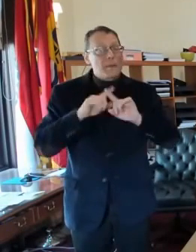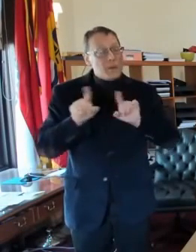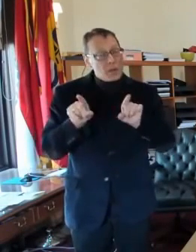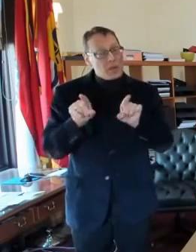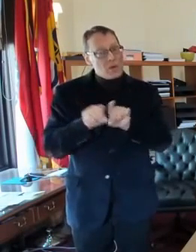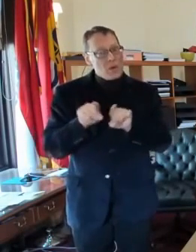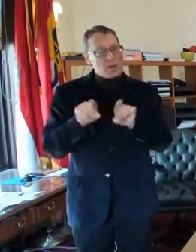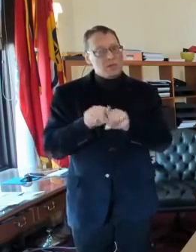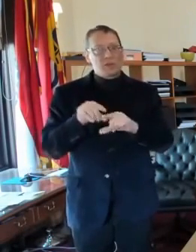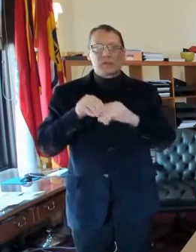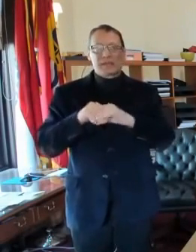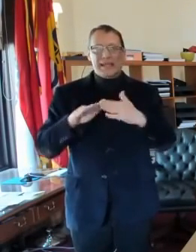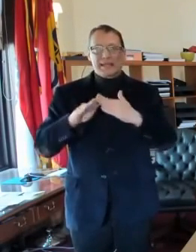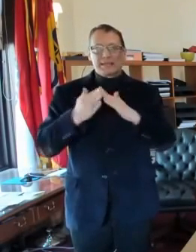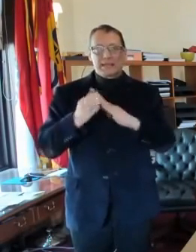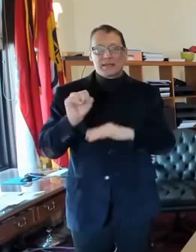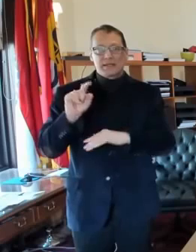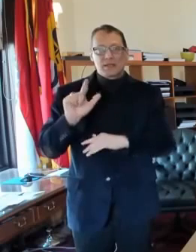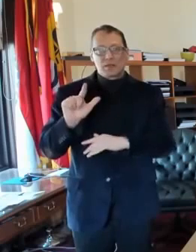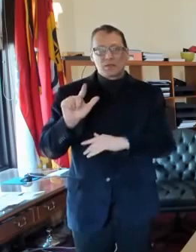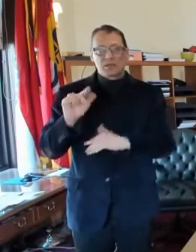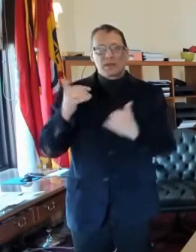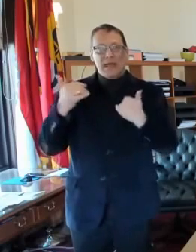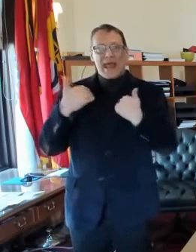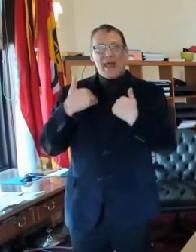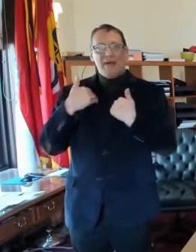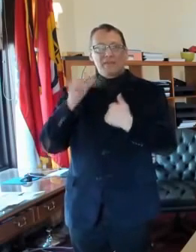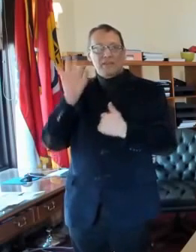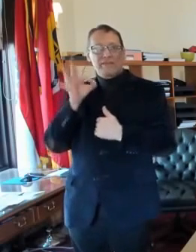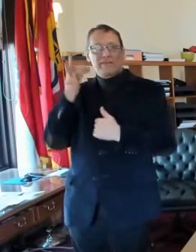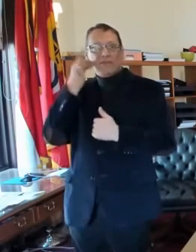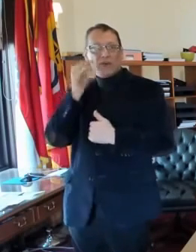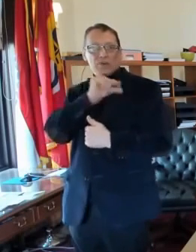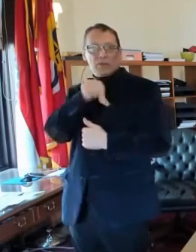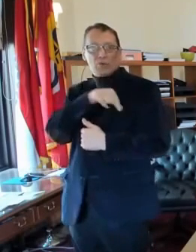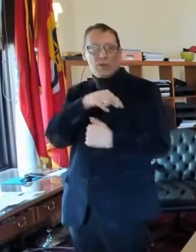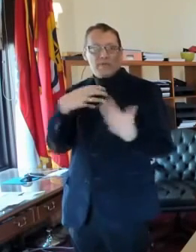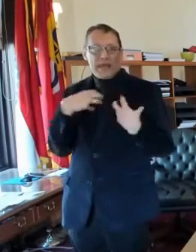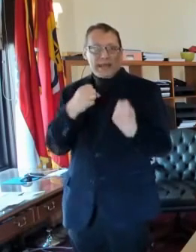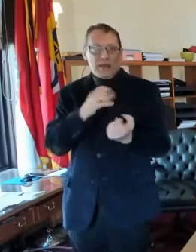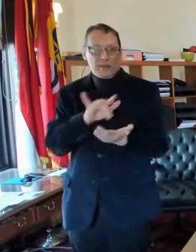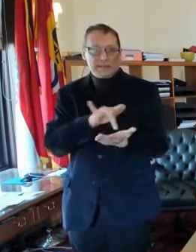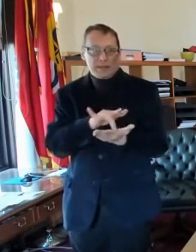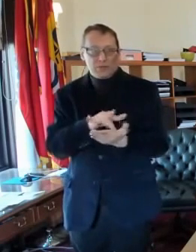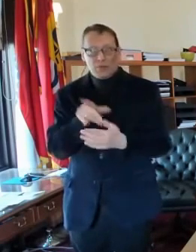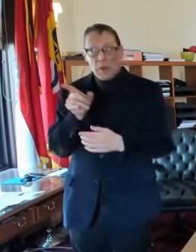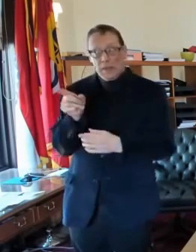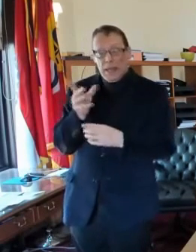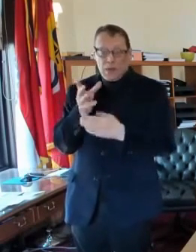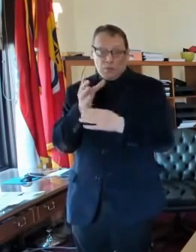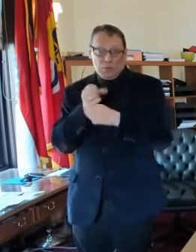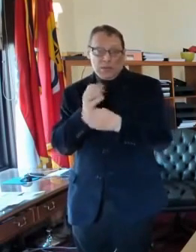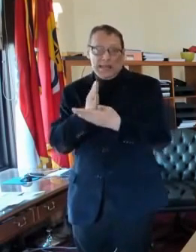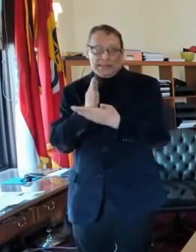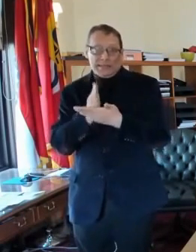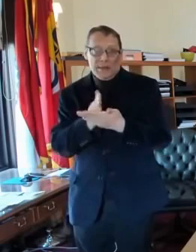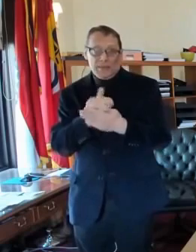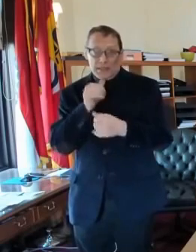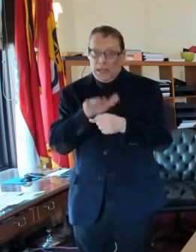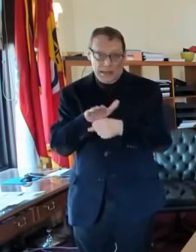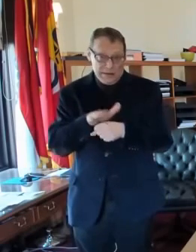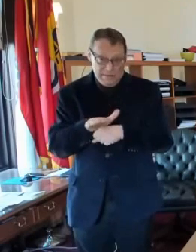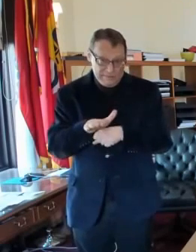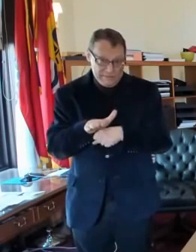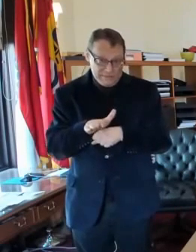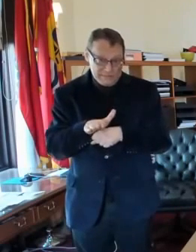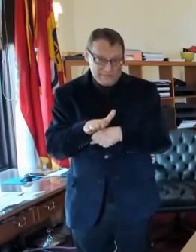we have in the city of St. Louis is we have the federally qualified health centers, and they are also receiving some vaccine. Not enough. As of yesterday afternoon,